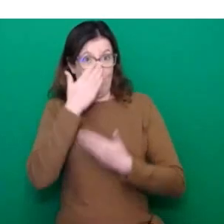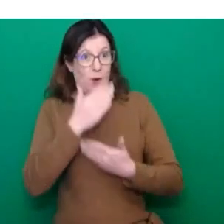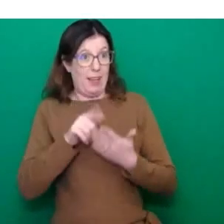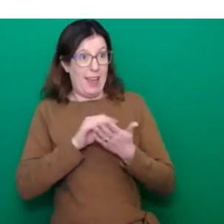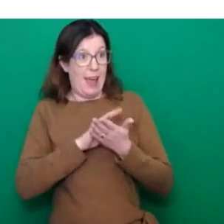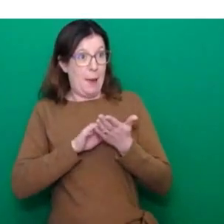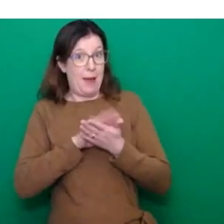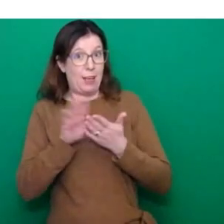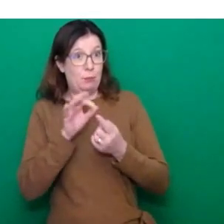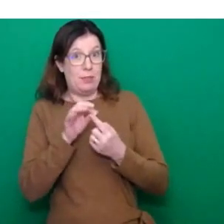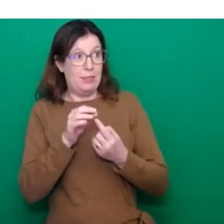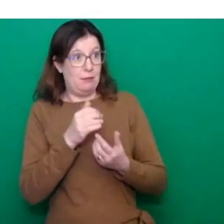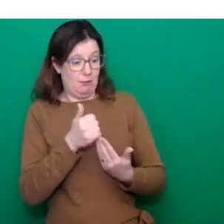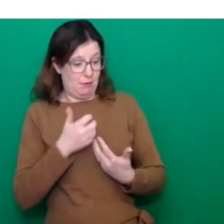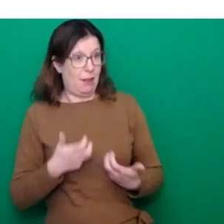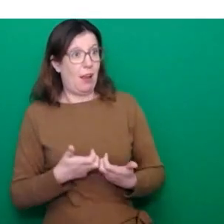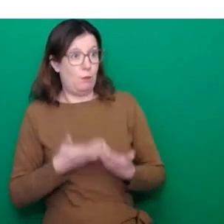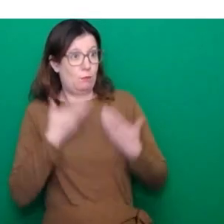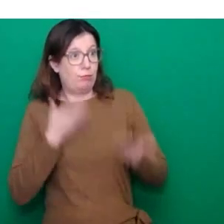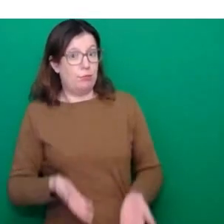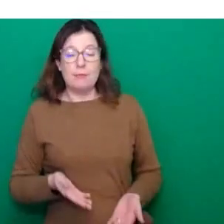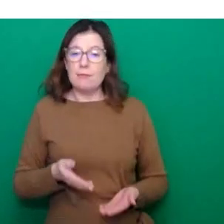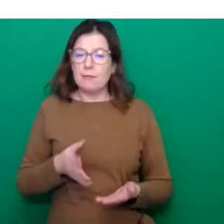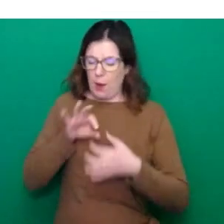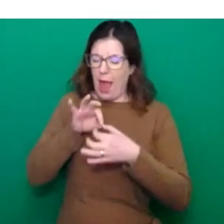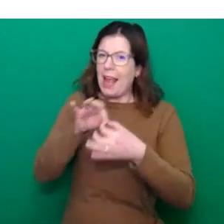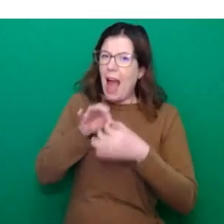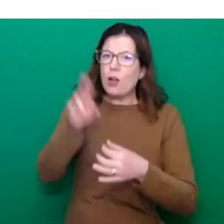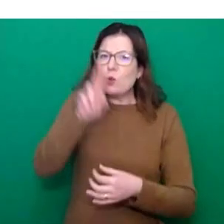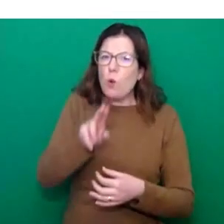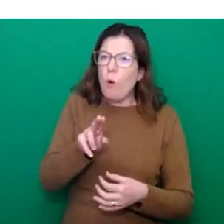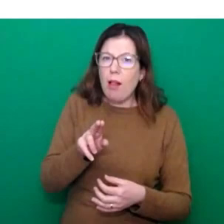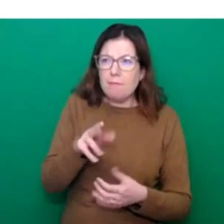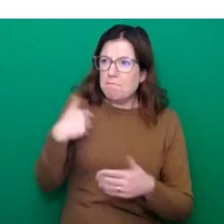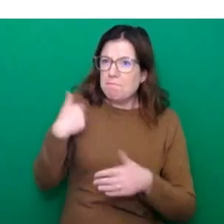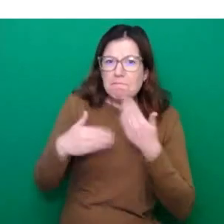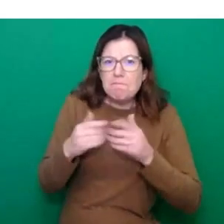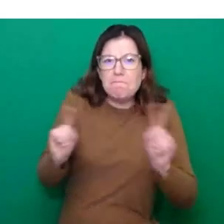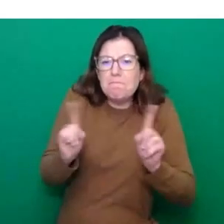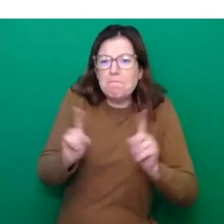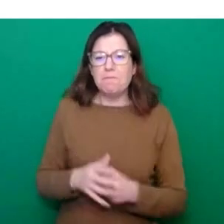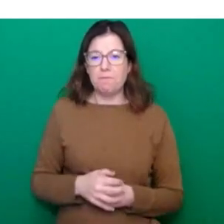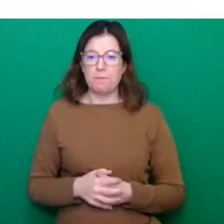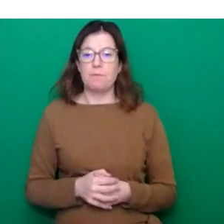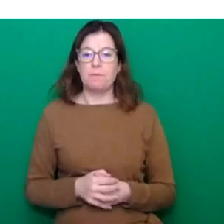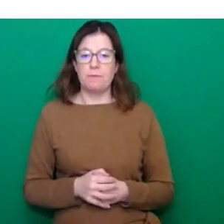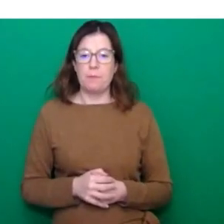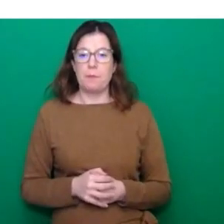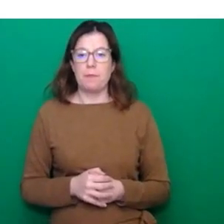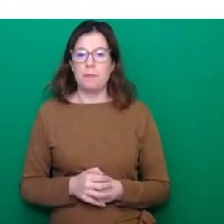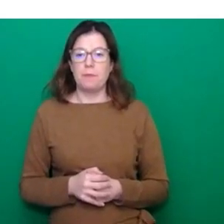resource. How has that wider kind of engagement bit been? Because that's a lot to be taking on, I guess.